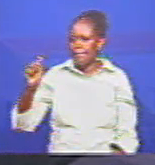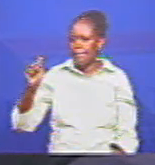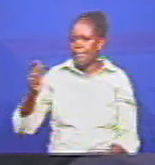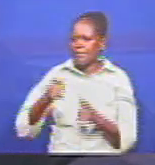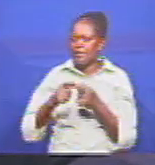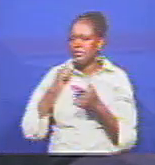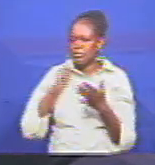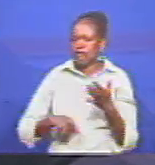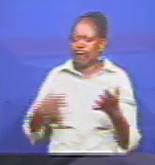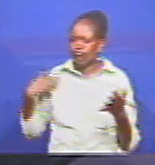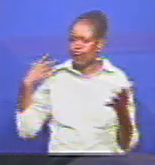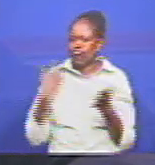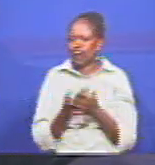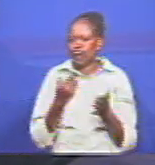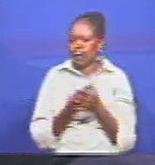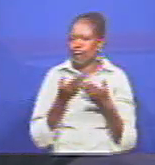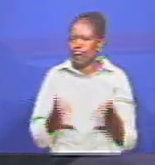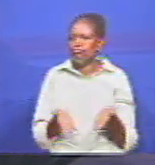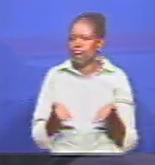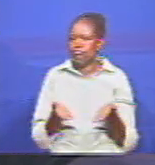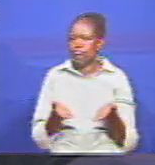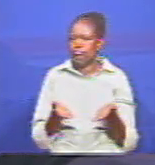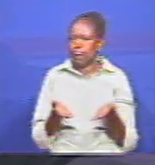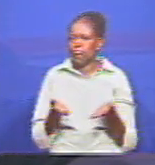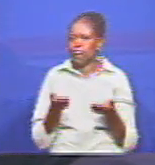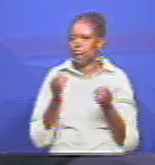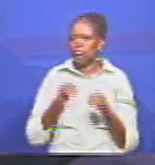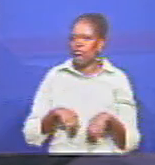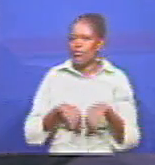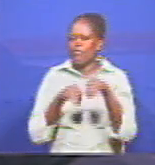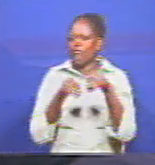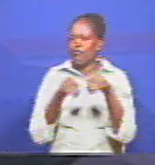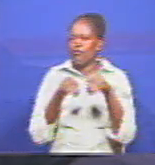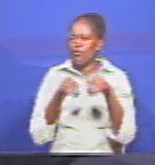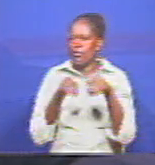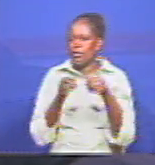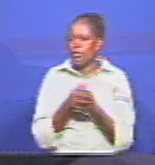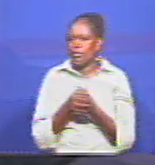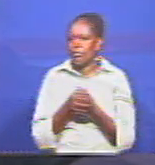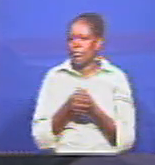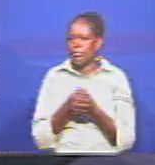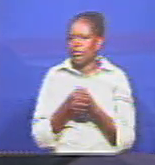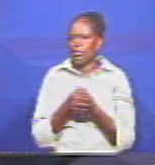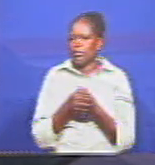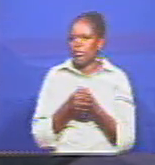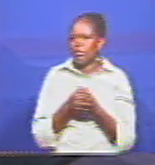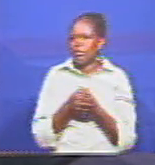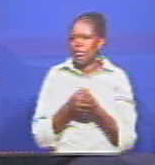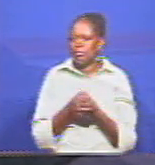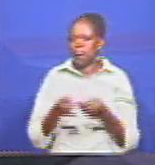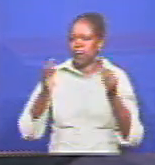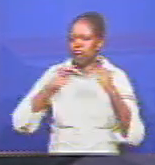say, up to this present day, we still follow the ancient and undivided dogmas and